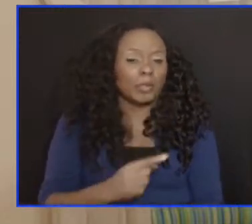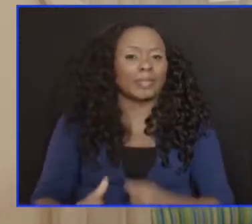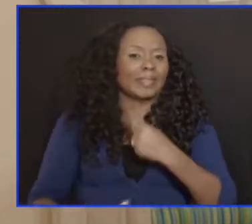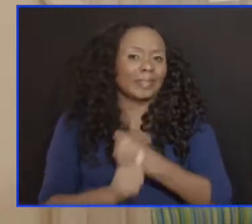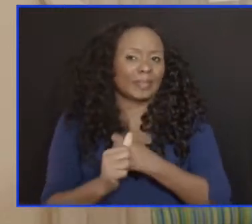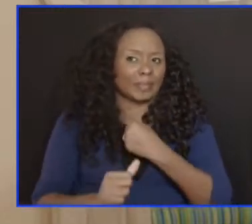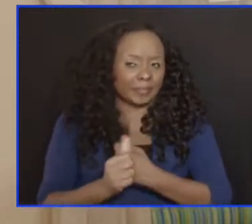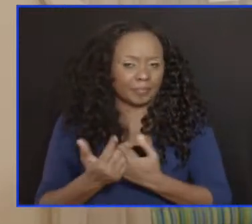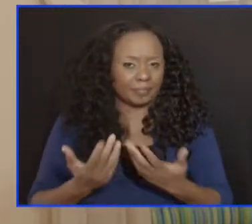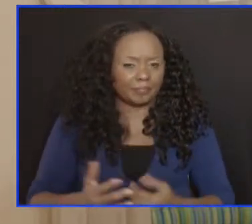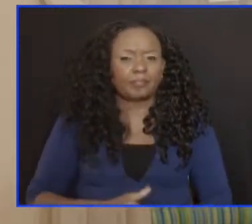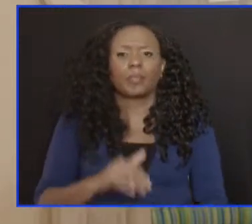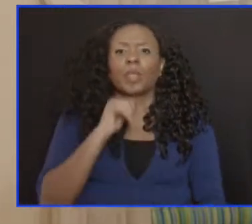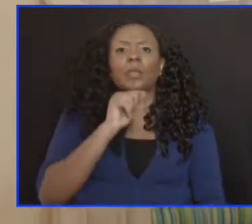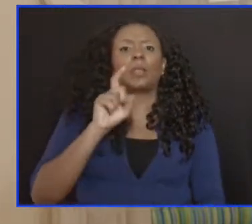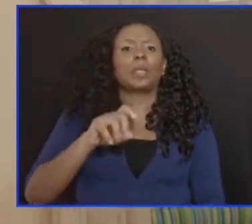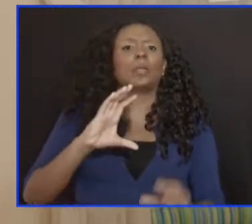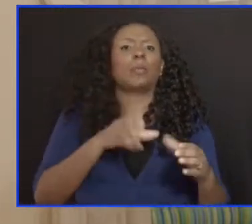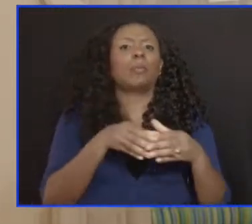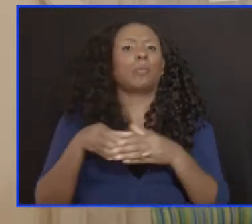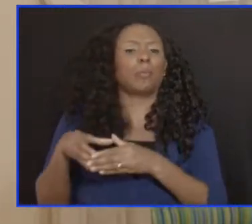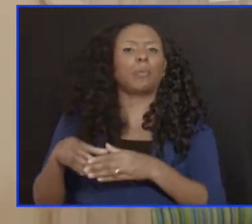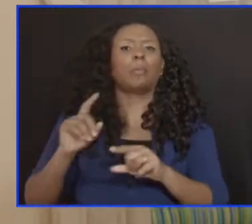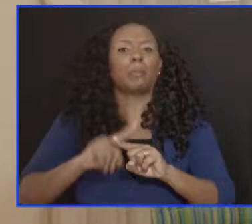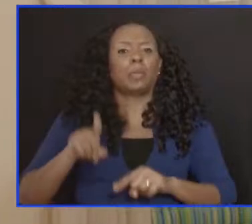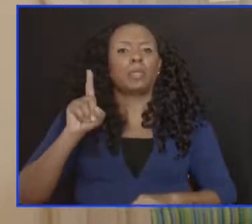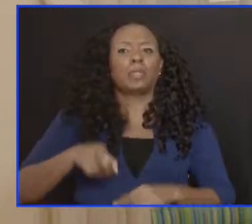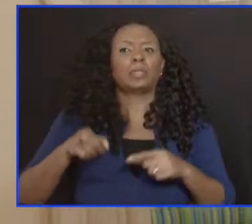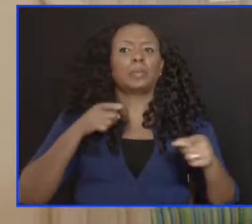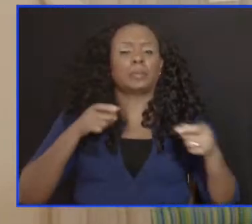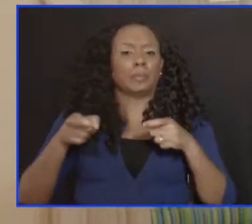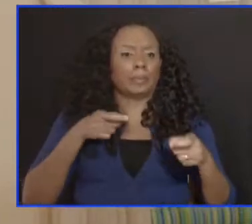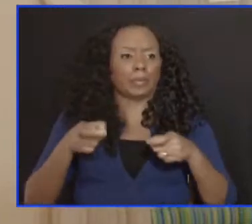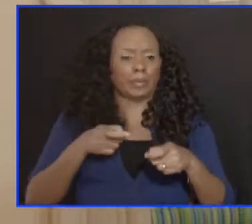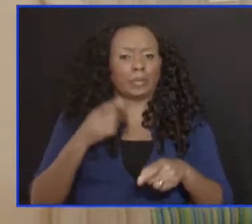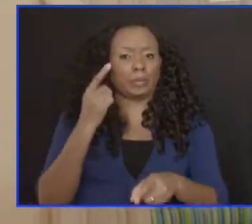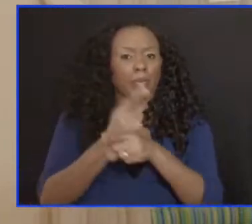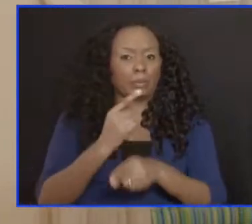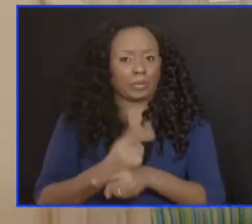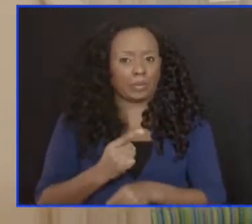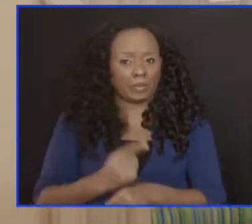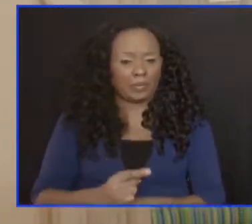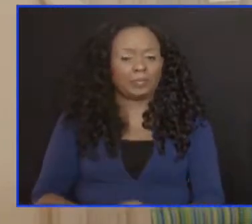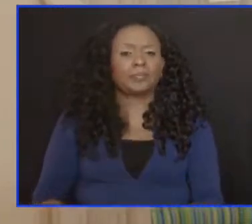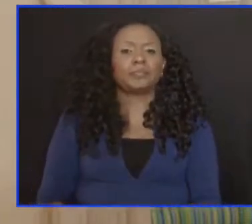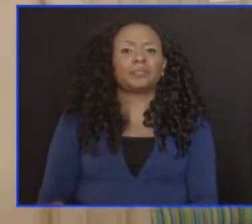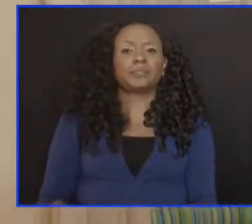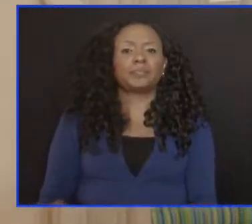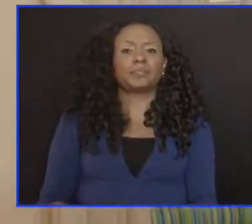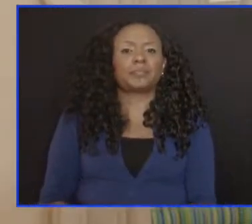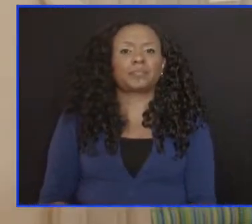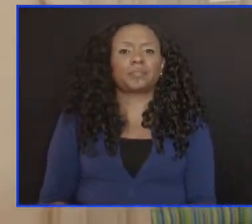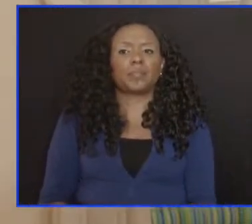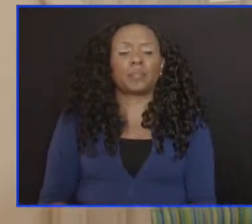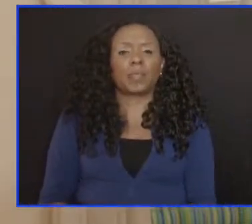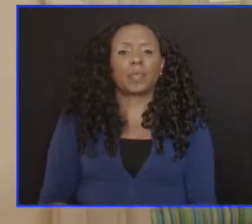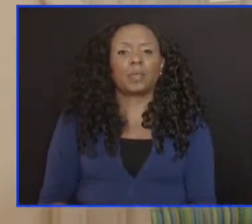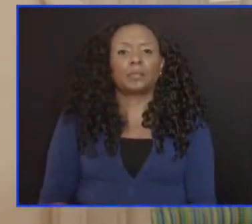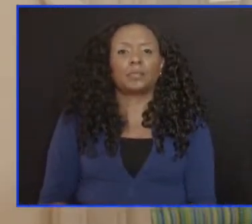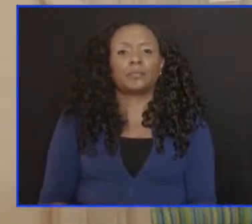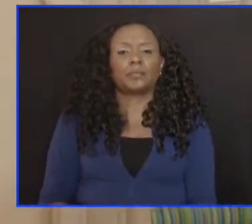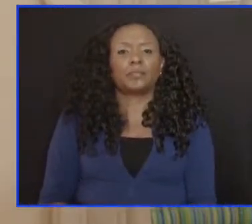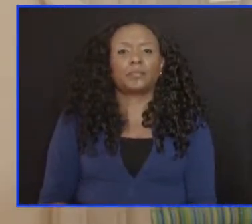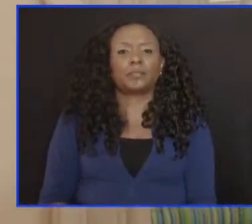quarantine, but this process needs to be managed by public health officials. So the other thing that we did is that we reduced the period